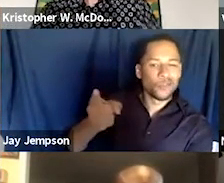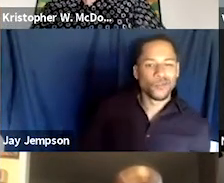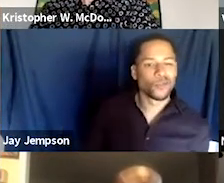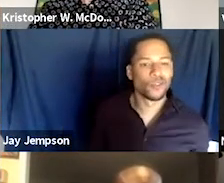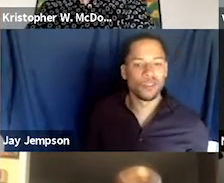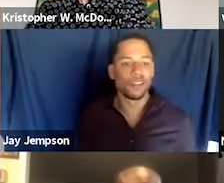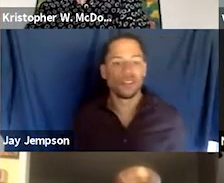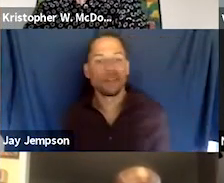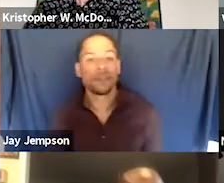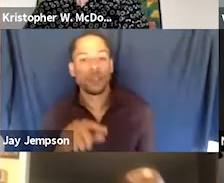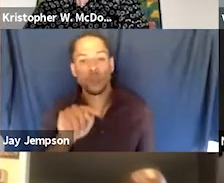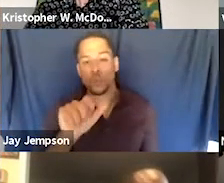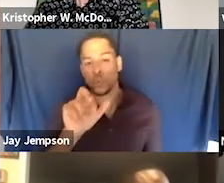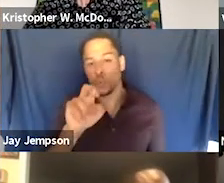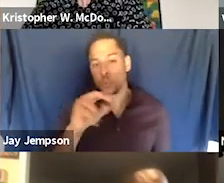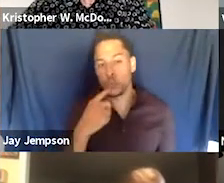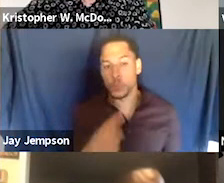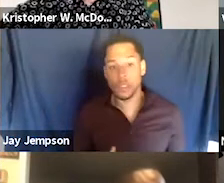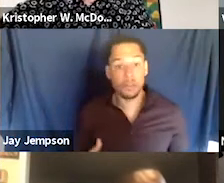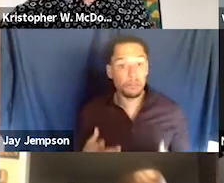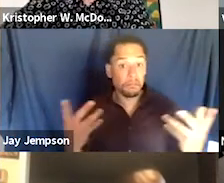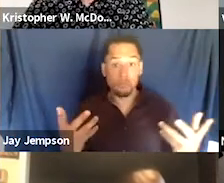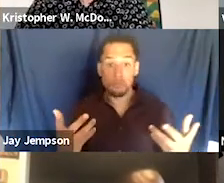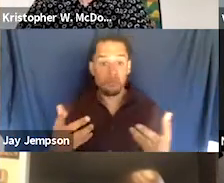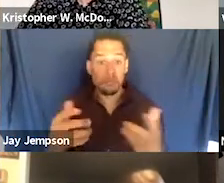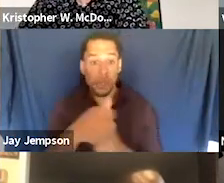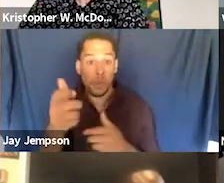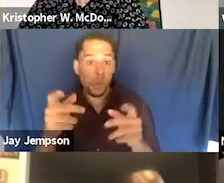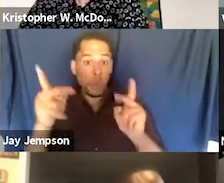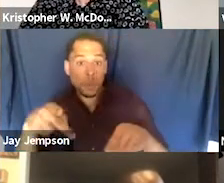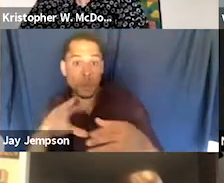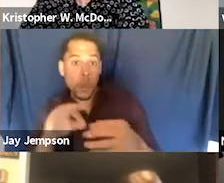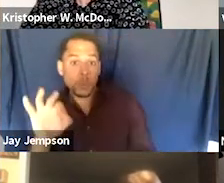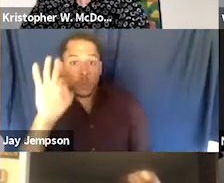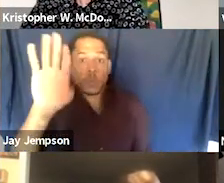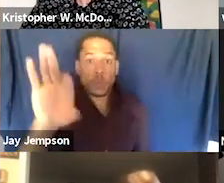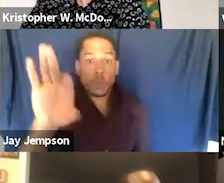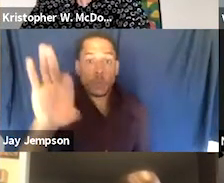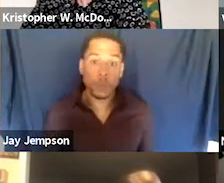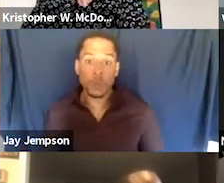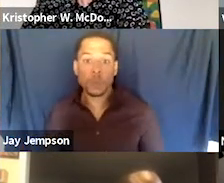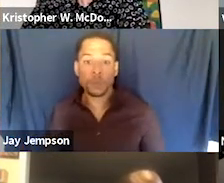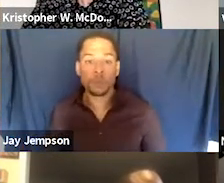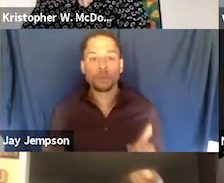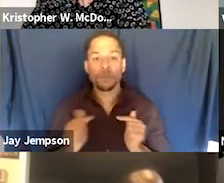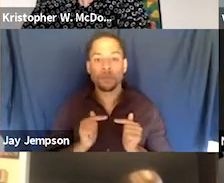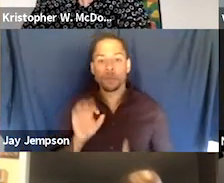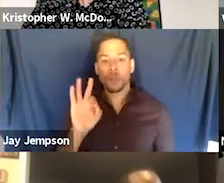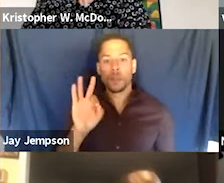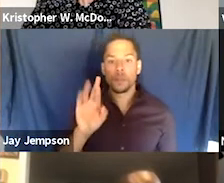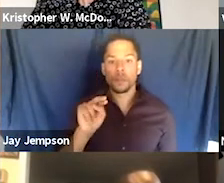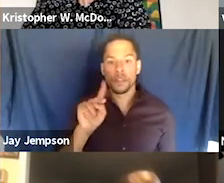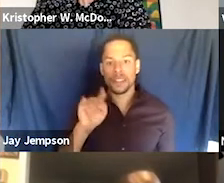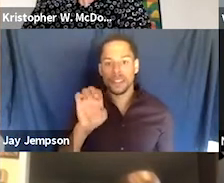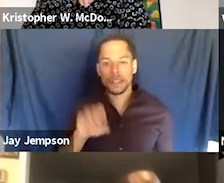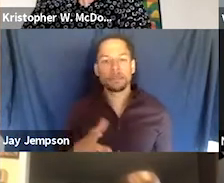Anybody else feel led to add to our community section before I close us on out and give some thanks? I just want to say, and